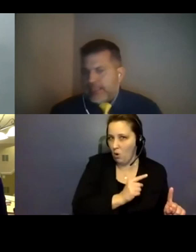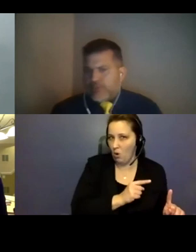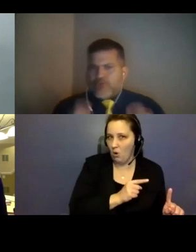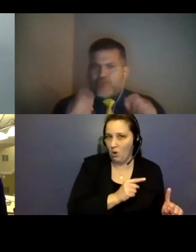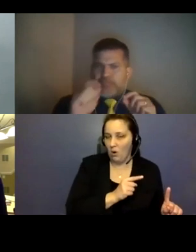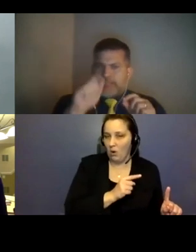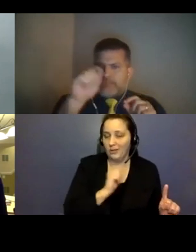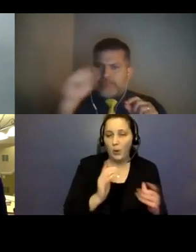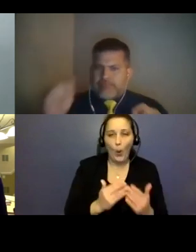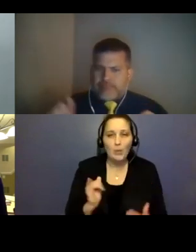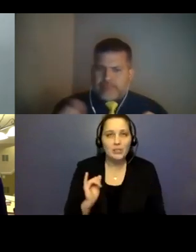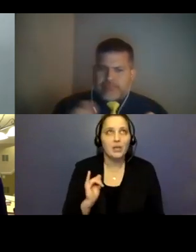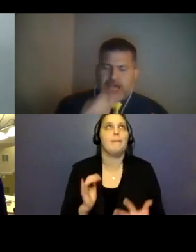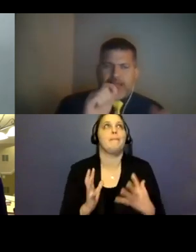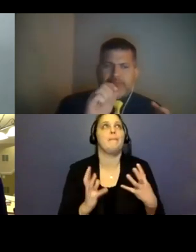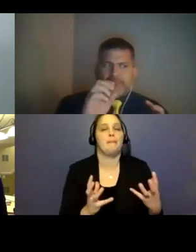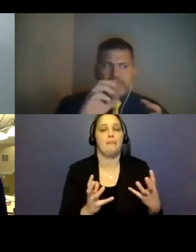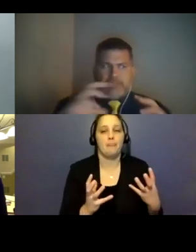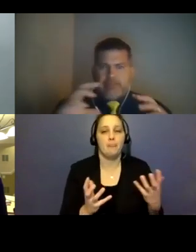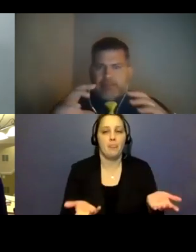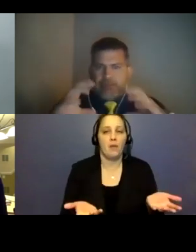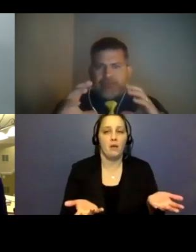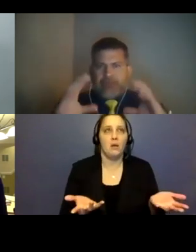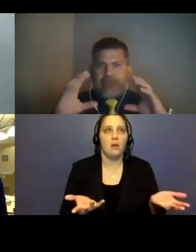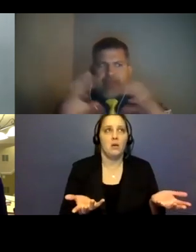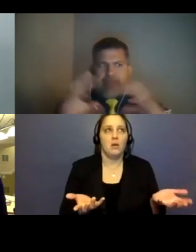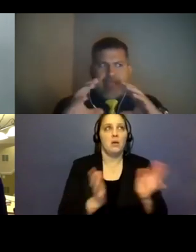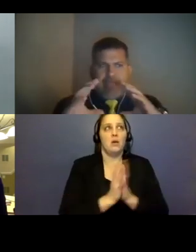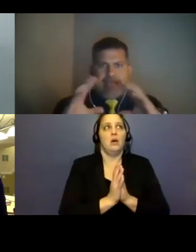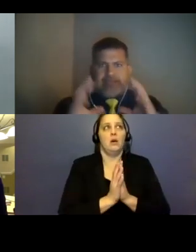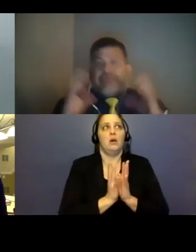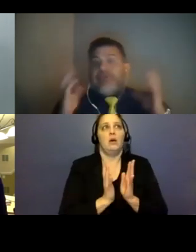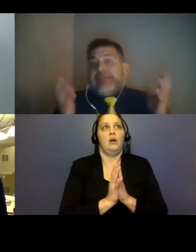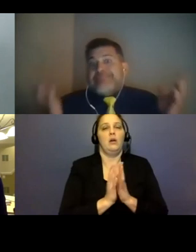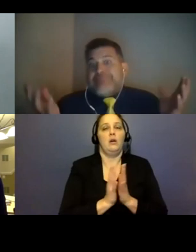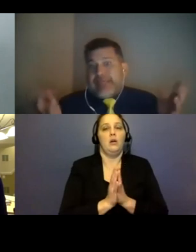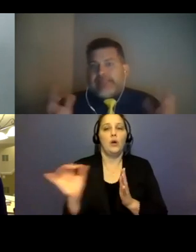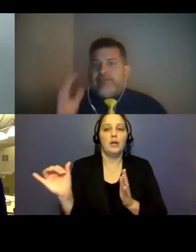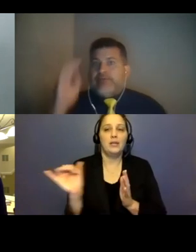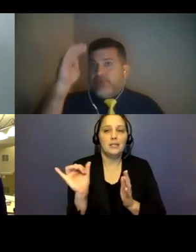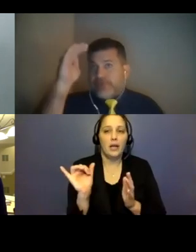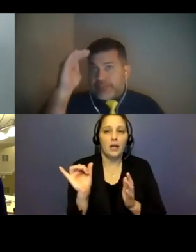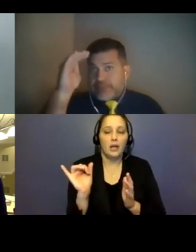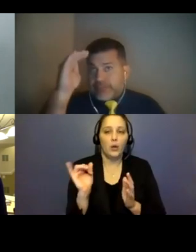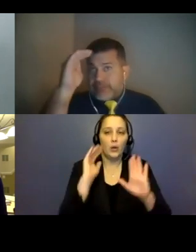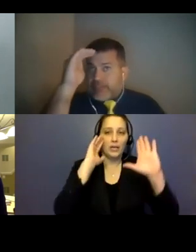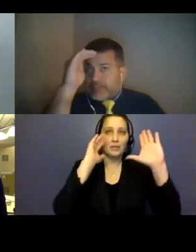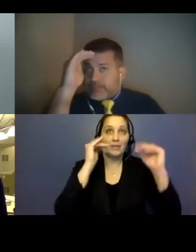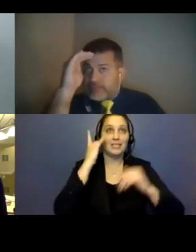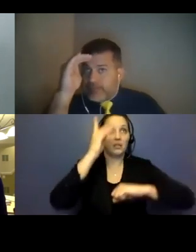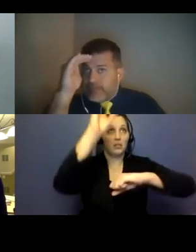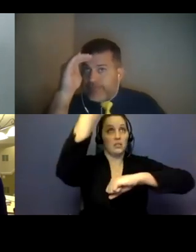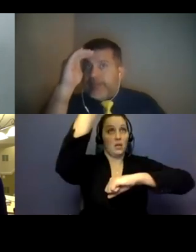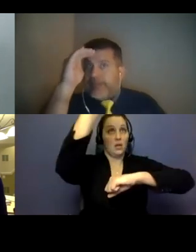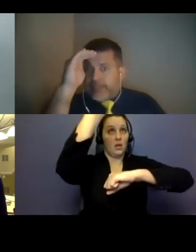And it was almost like time, it was as if we can expect it. You can see the sun at a